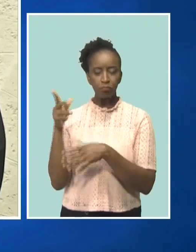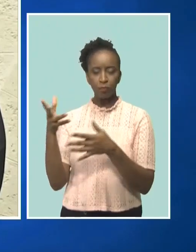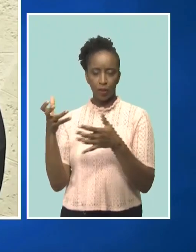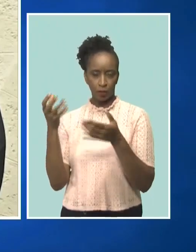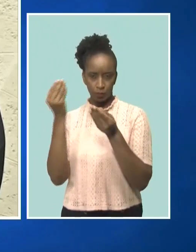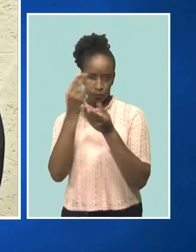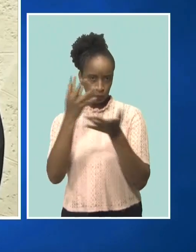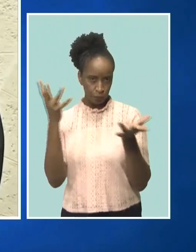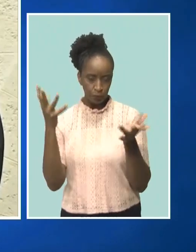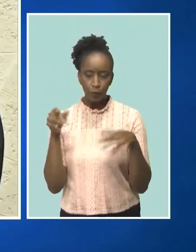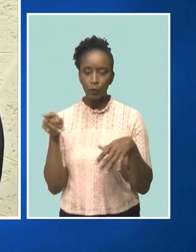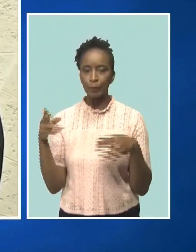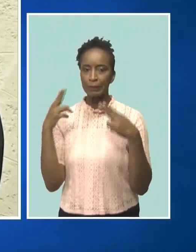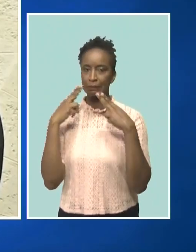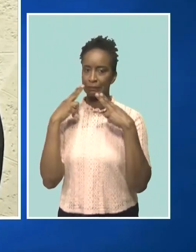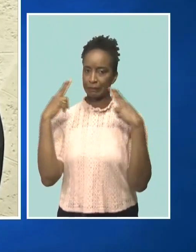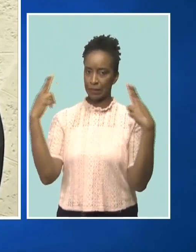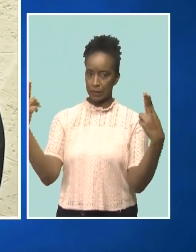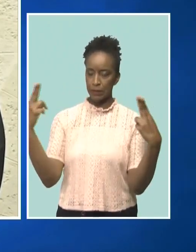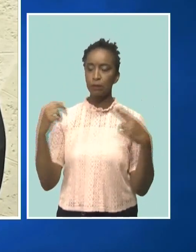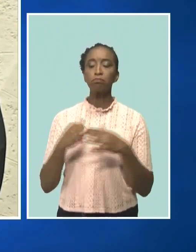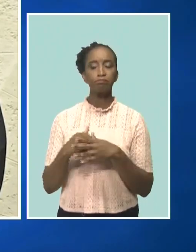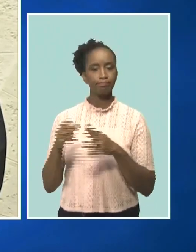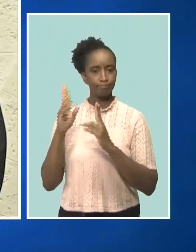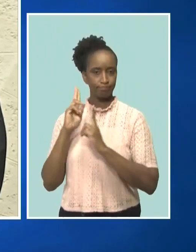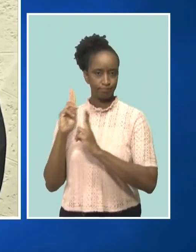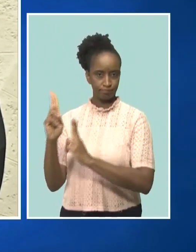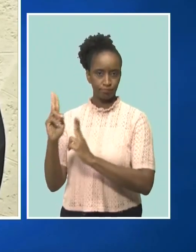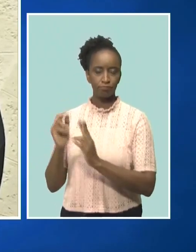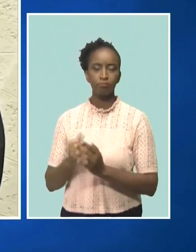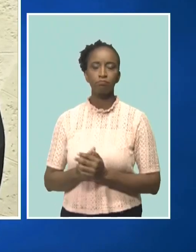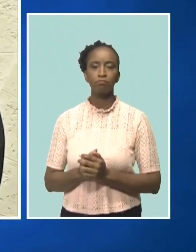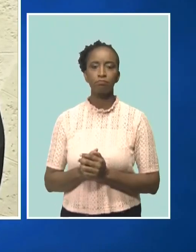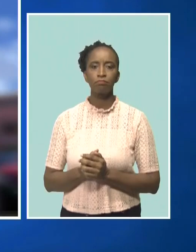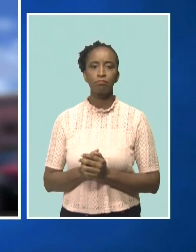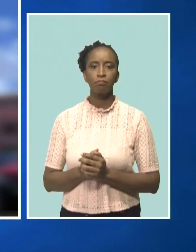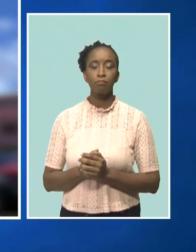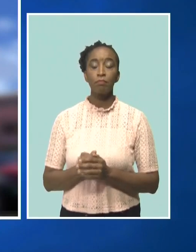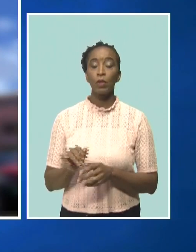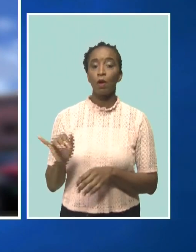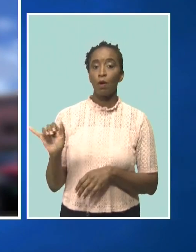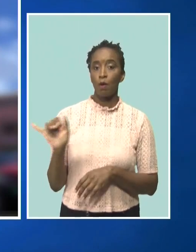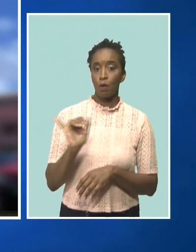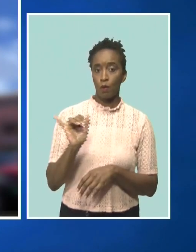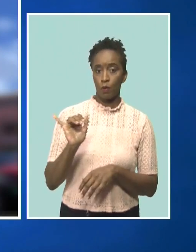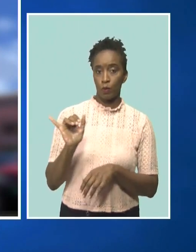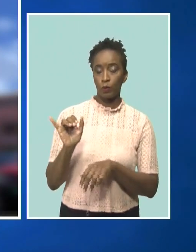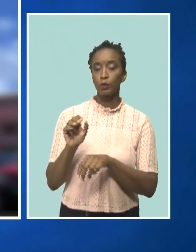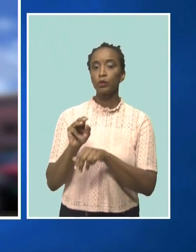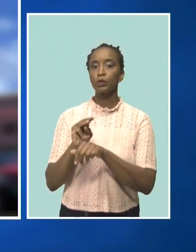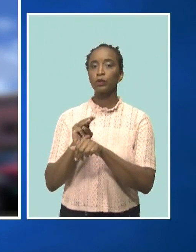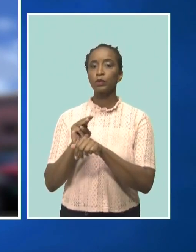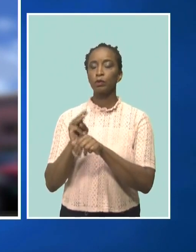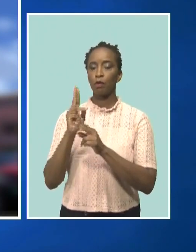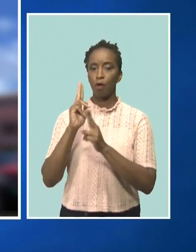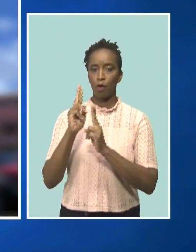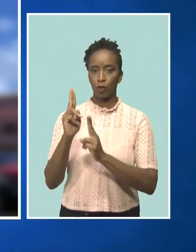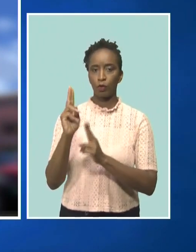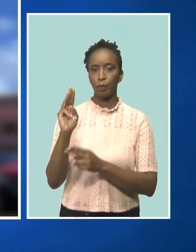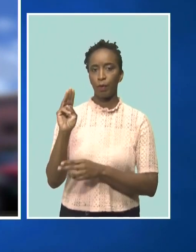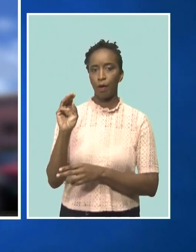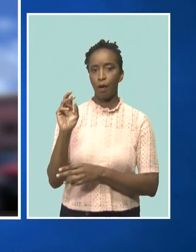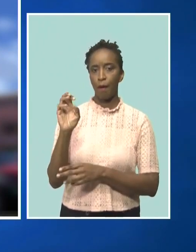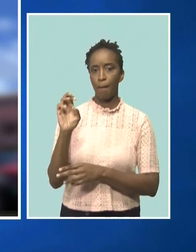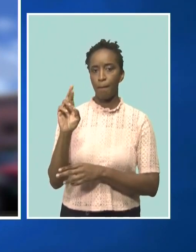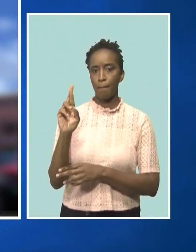matters, and he is entitled to that. At the same time, I received a letter from the Honourable Marcia Cadell asking to be